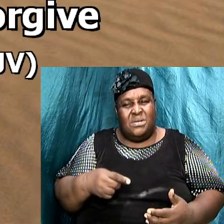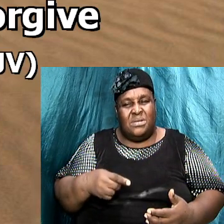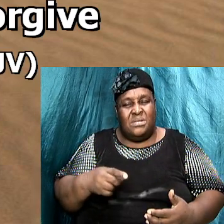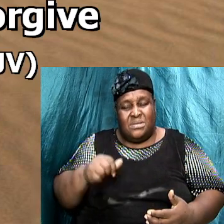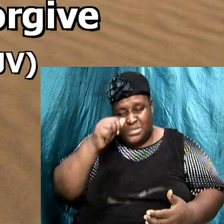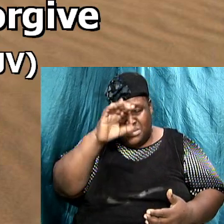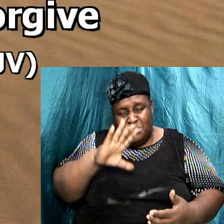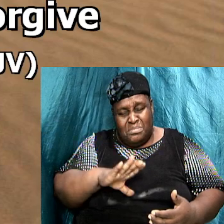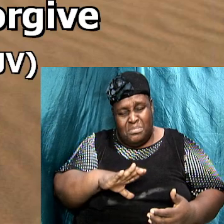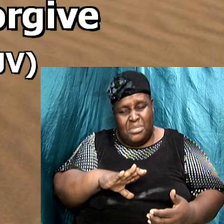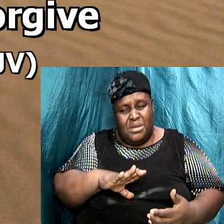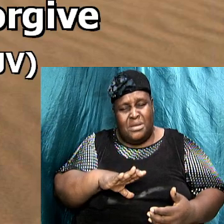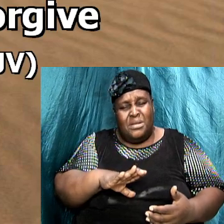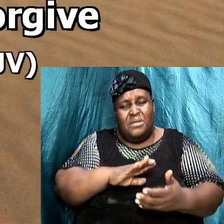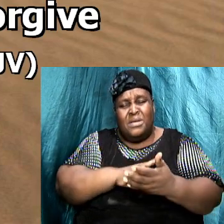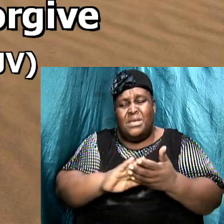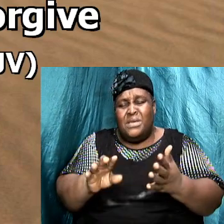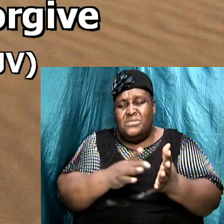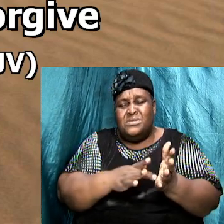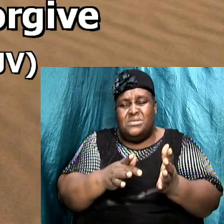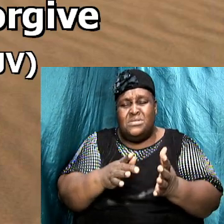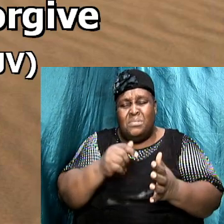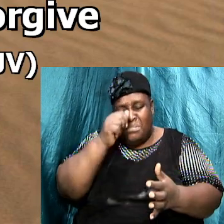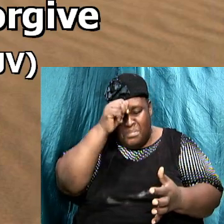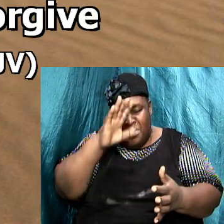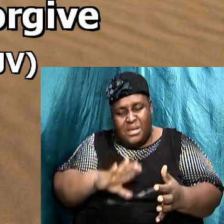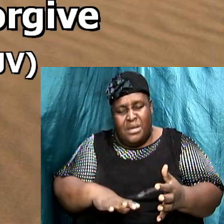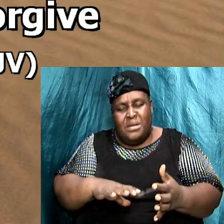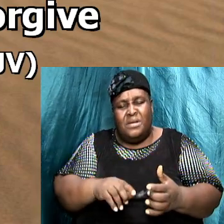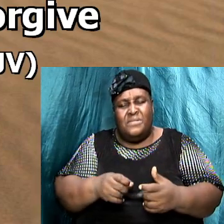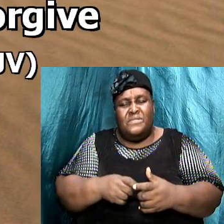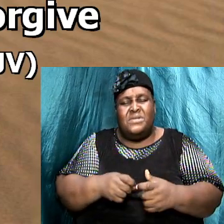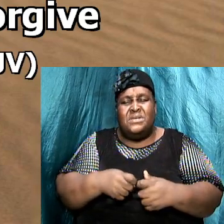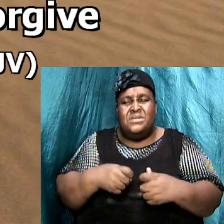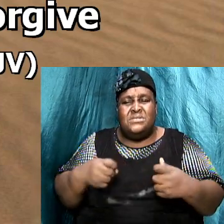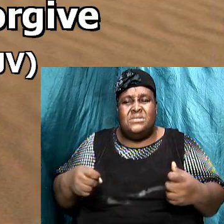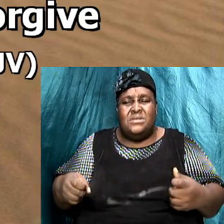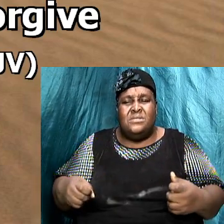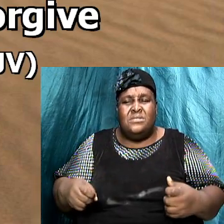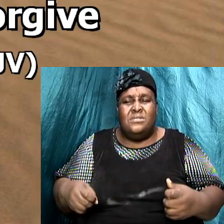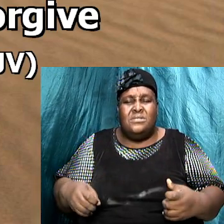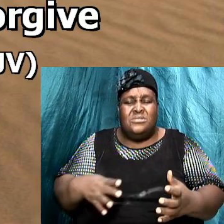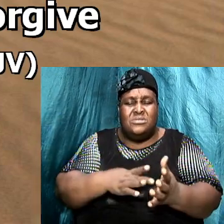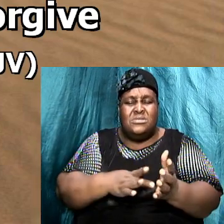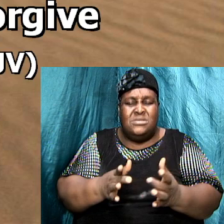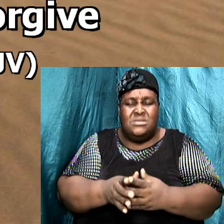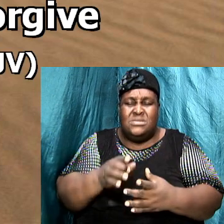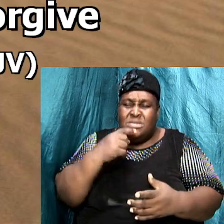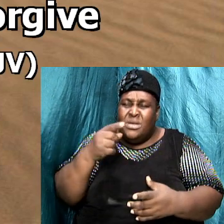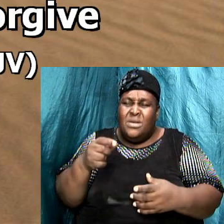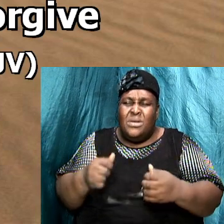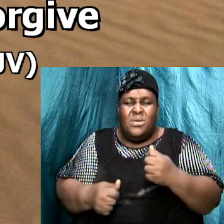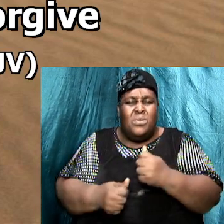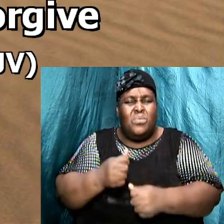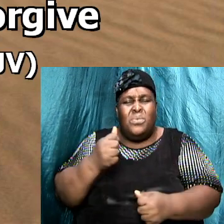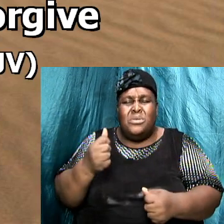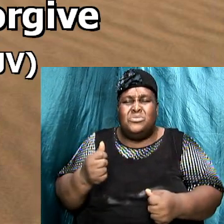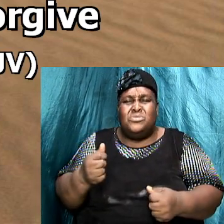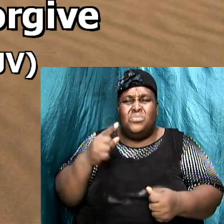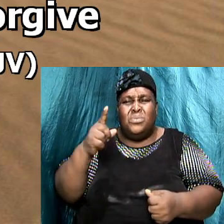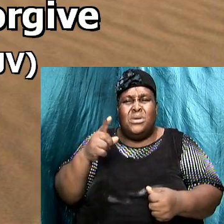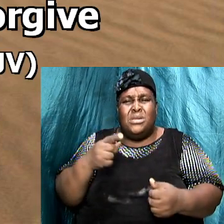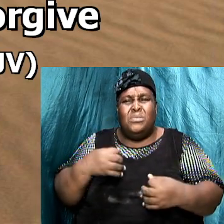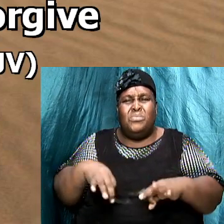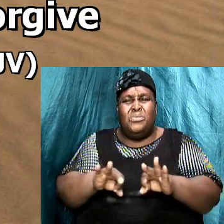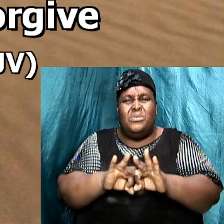but Jesus forgave him of his sins. Right? And there was an argument. And Jesus would say, which one is more important? And these Pharisees